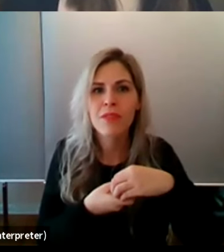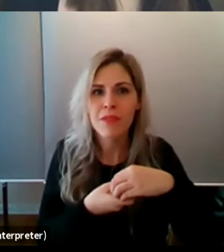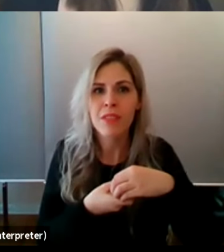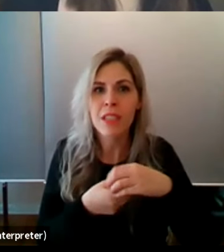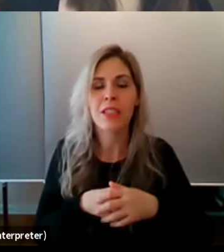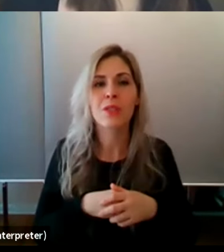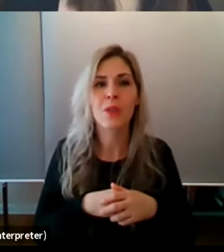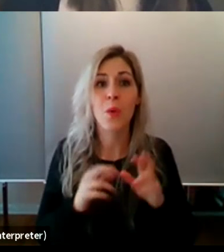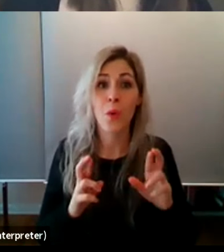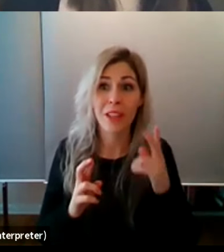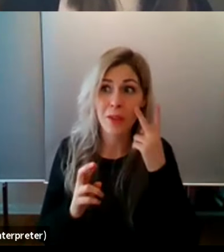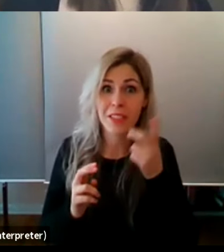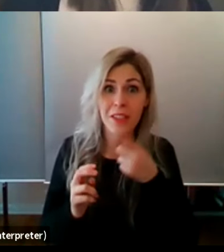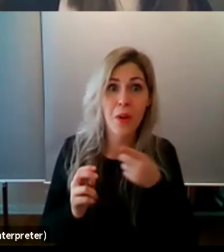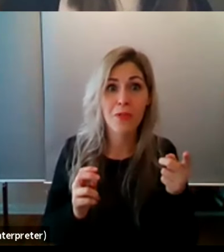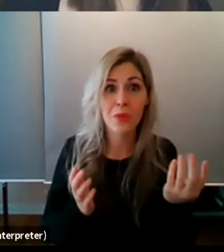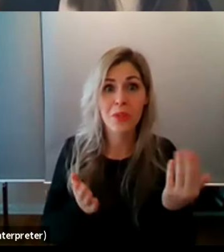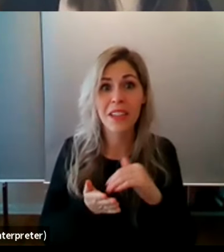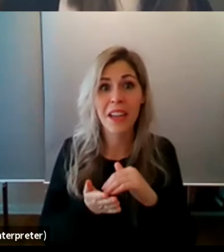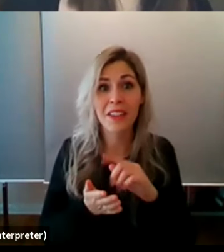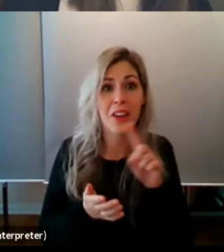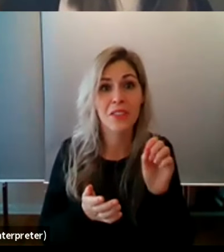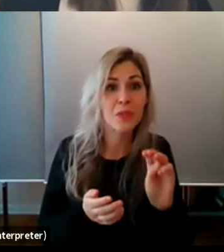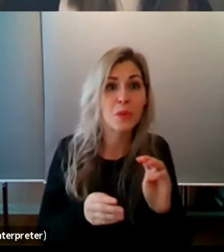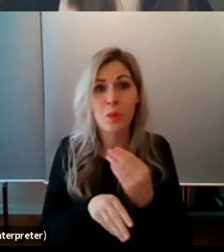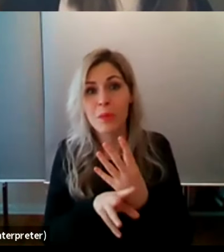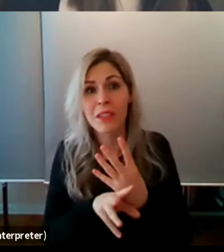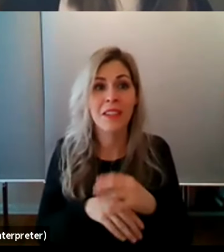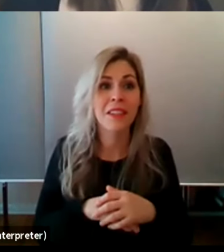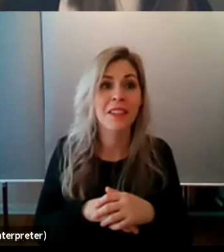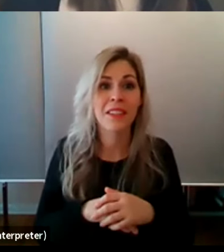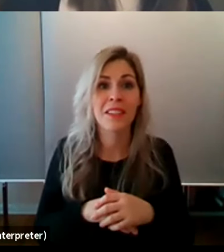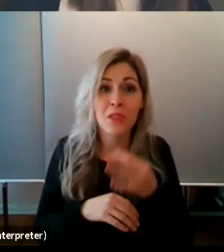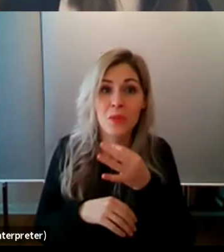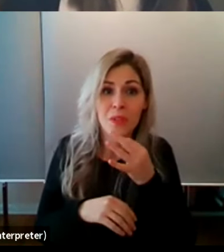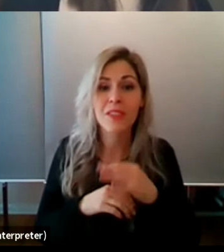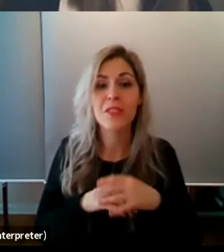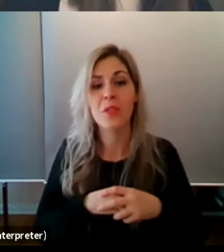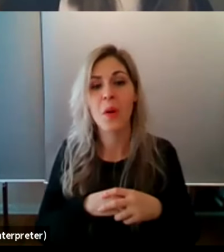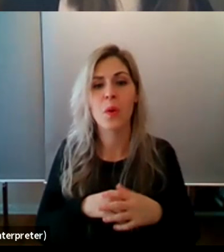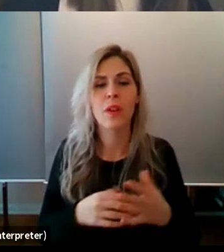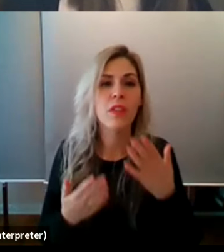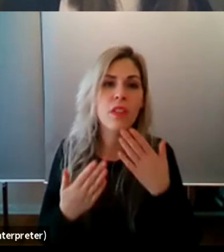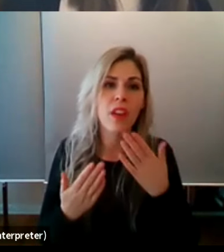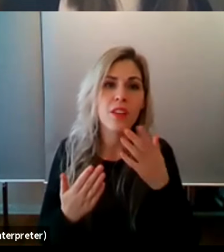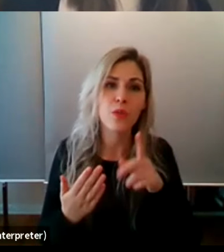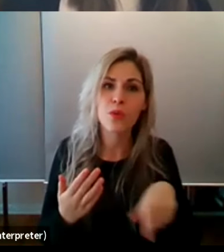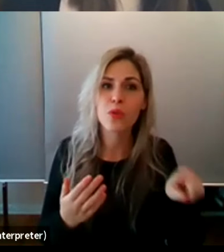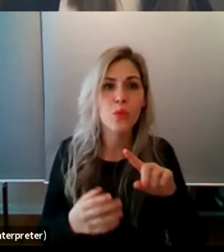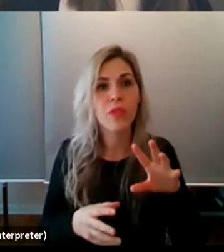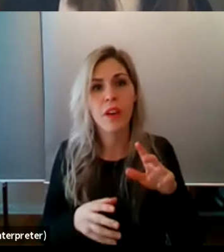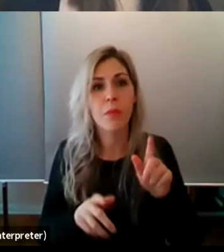So I hope to see everybody back on Zoom some point in the near future. So I'd like to thank all of our